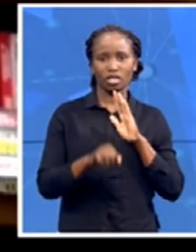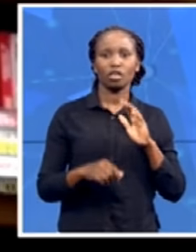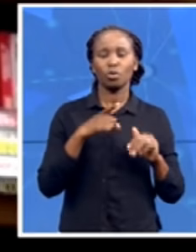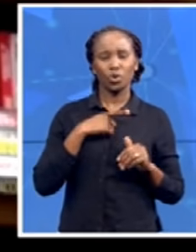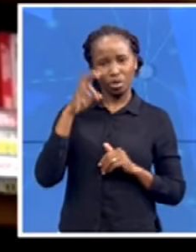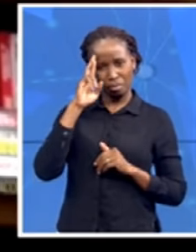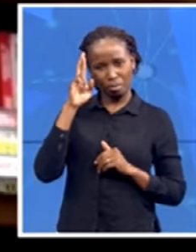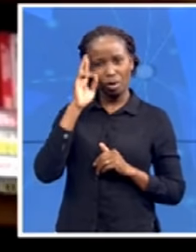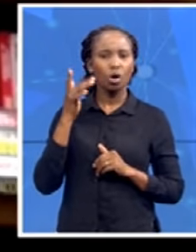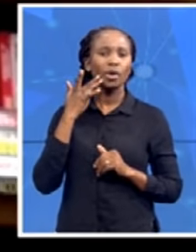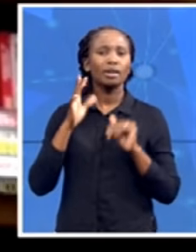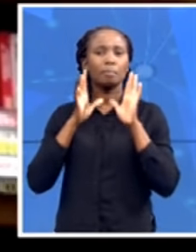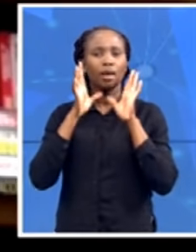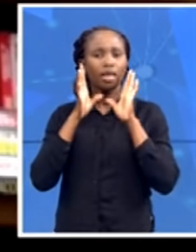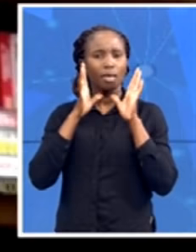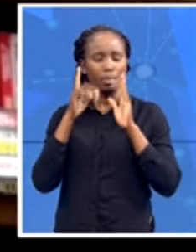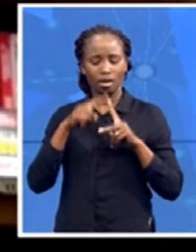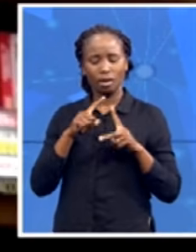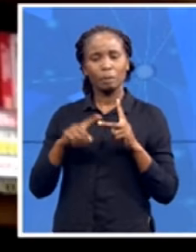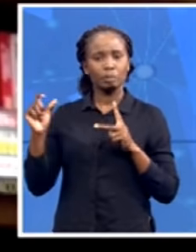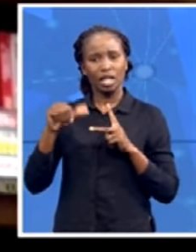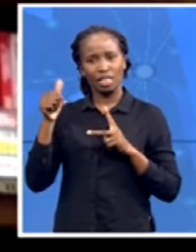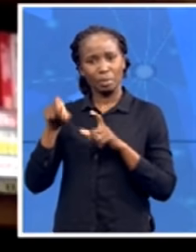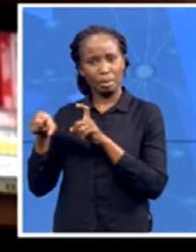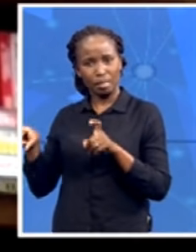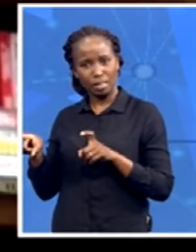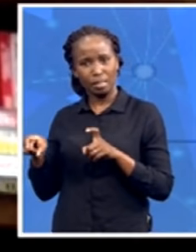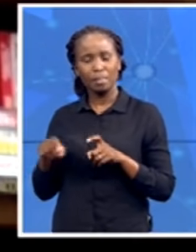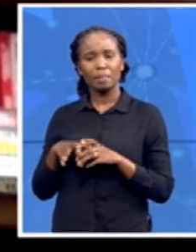were regarded as being ill-disciplined, when they were under siege.